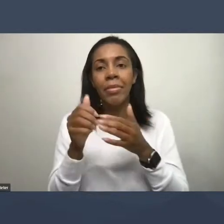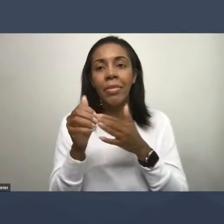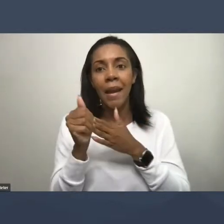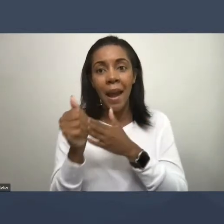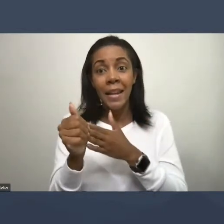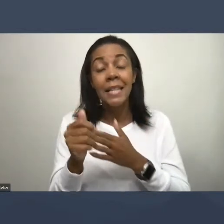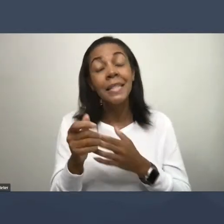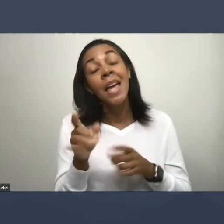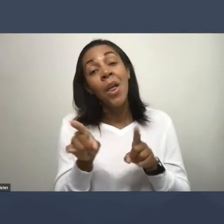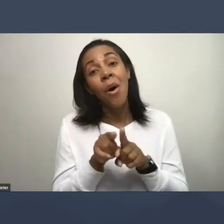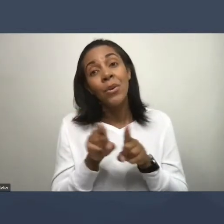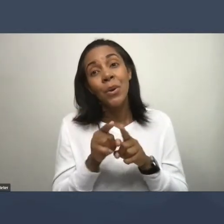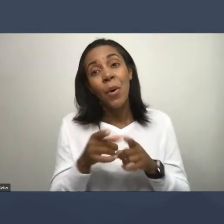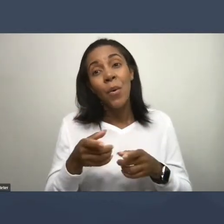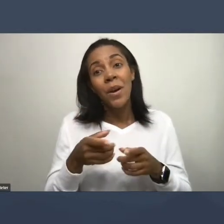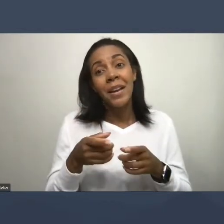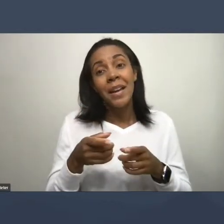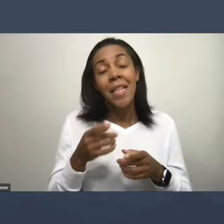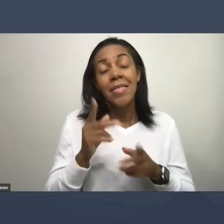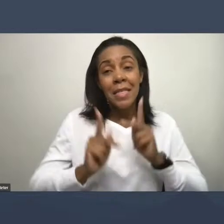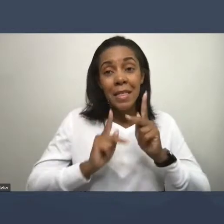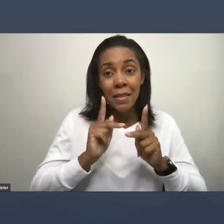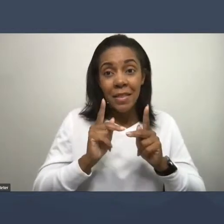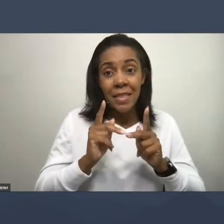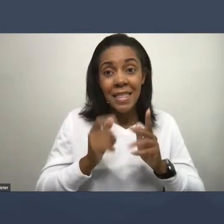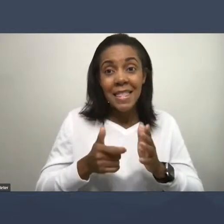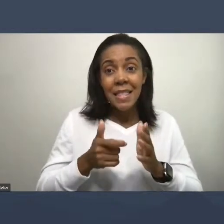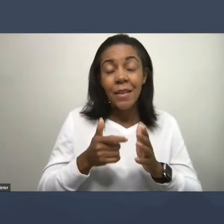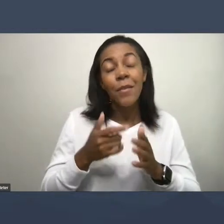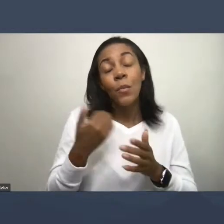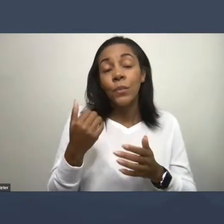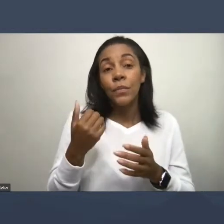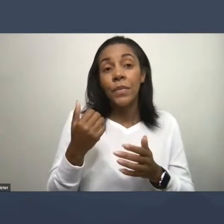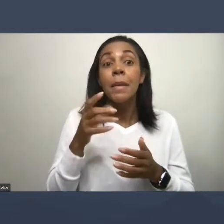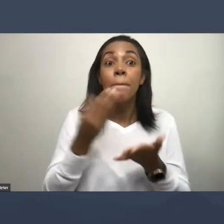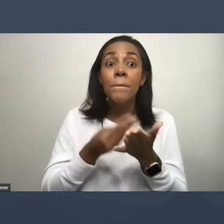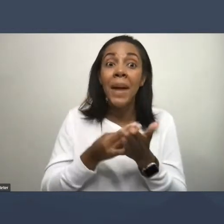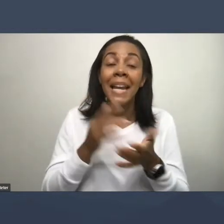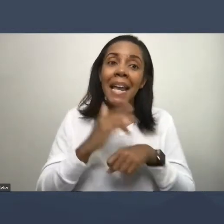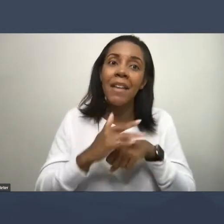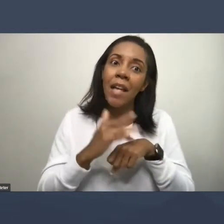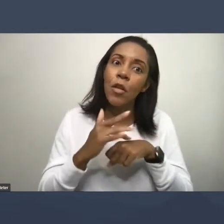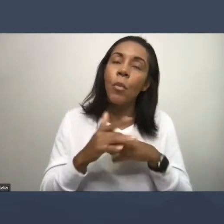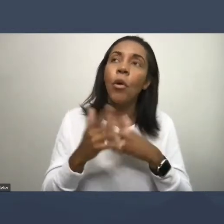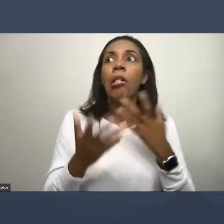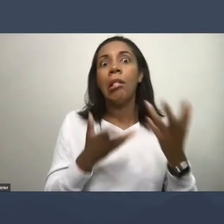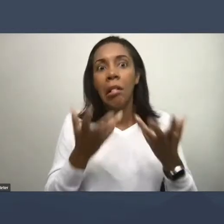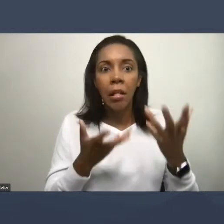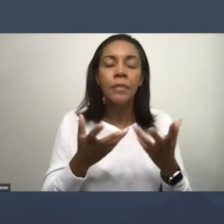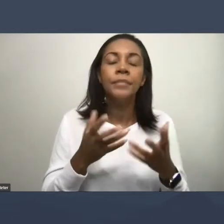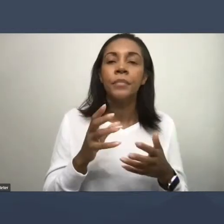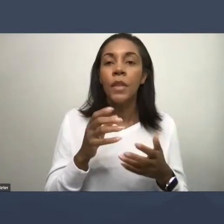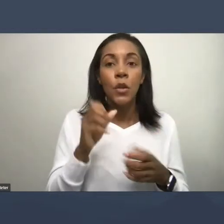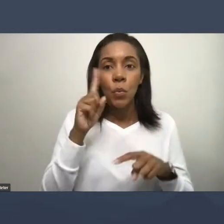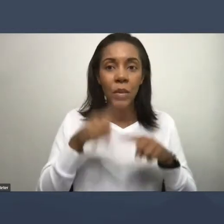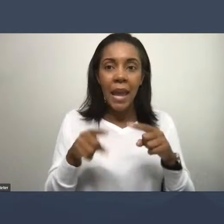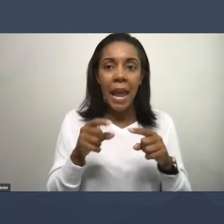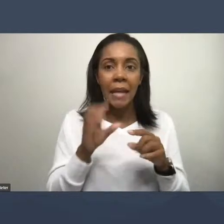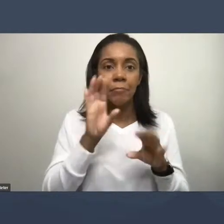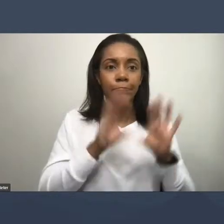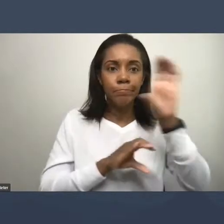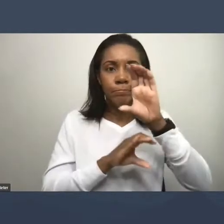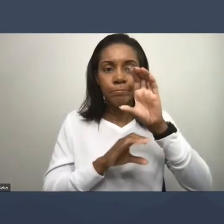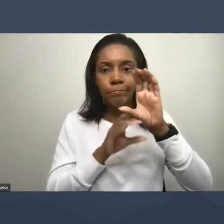the desires of the divisions that would outstrip the amount of money available. So then we're in the prioritization business, and you can't prioritize until you figure